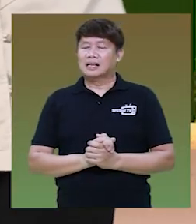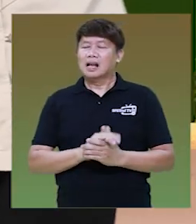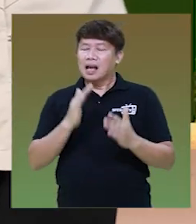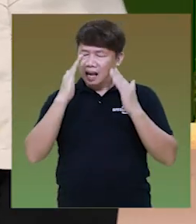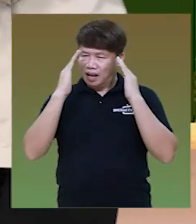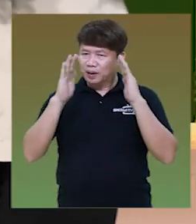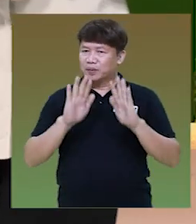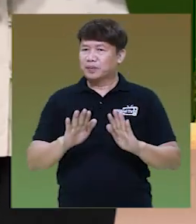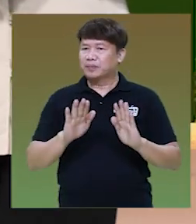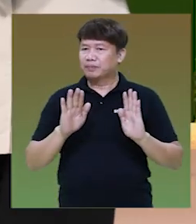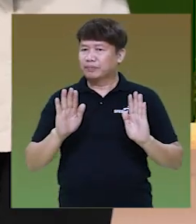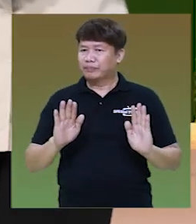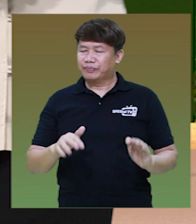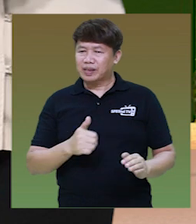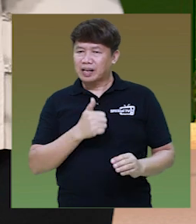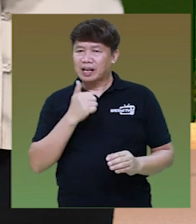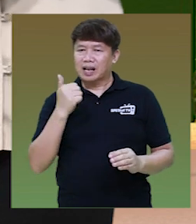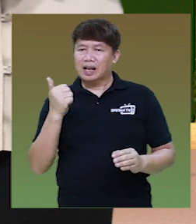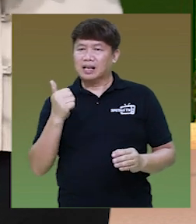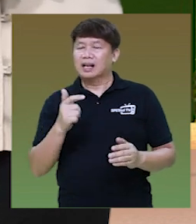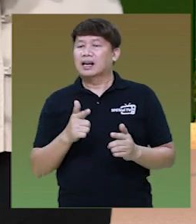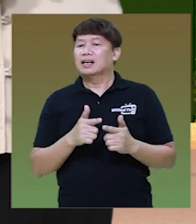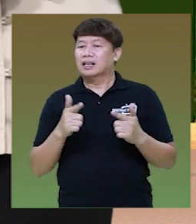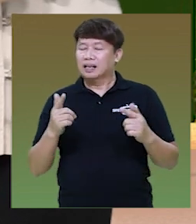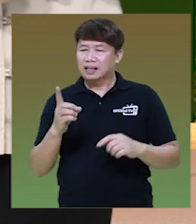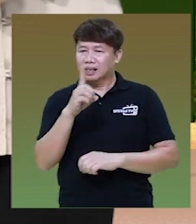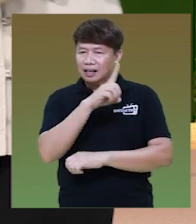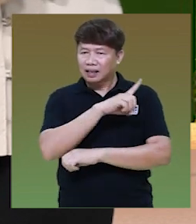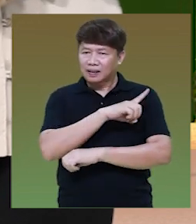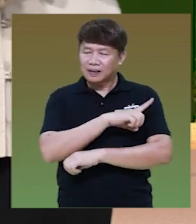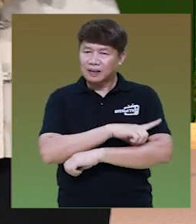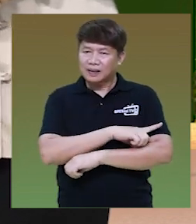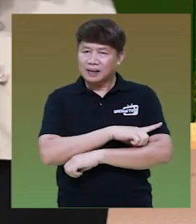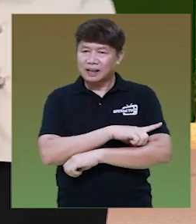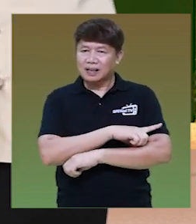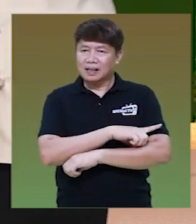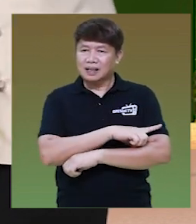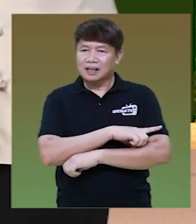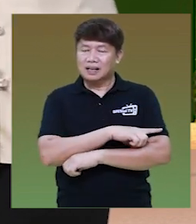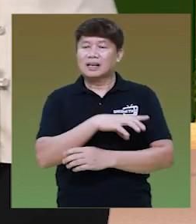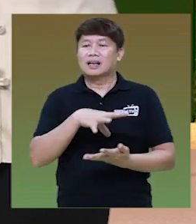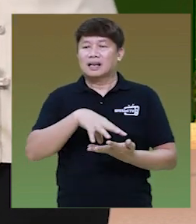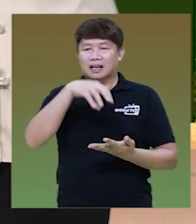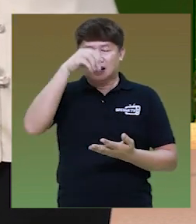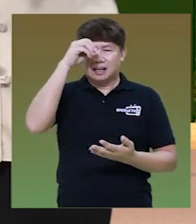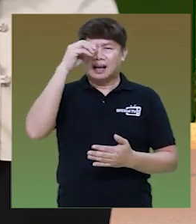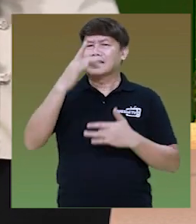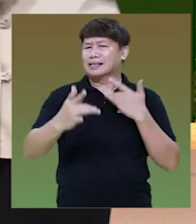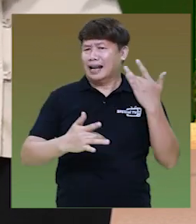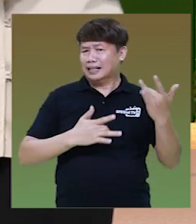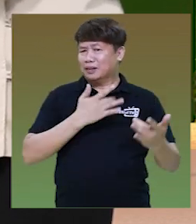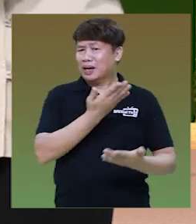Hello, kids. It's another great day to enjoy and learn. Are you excited?